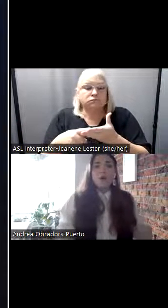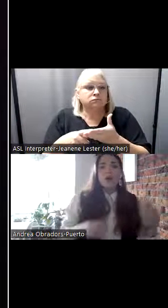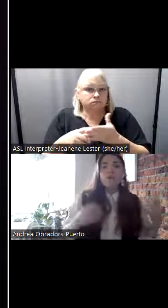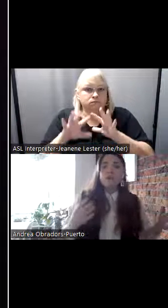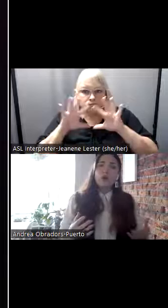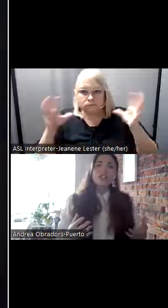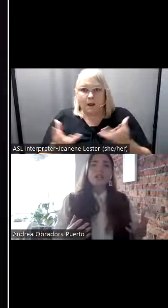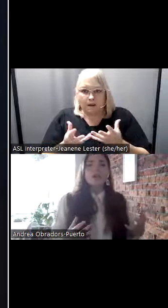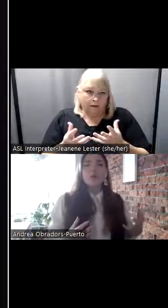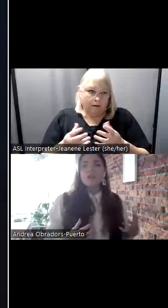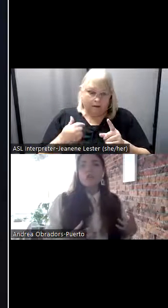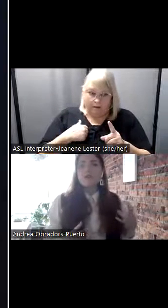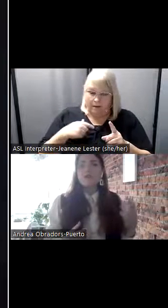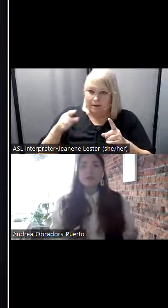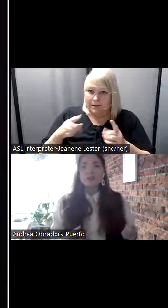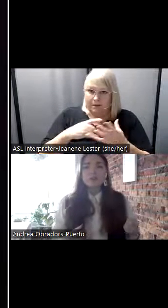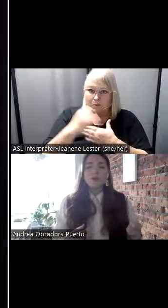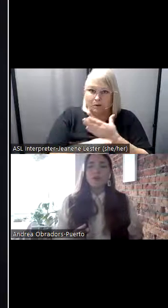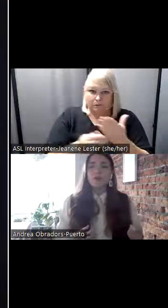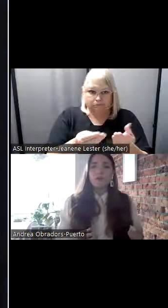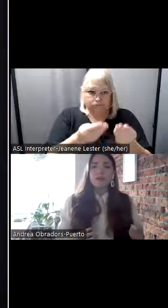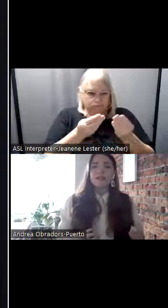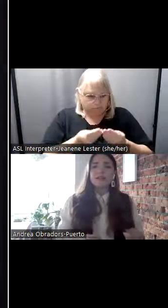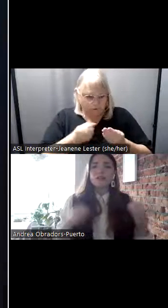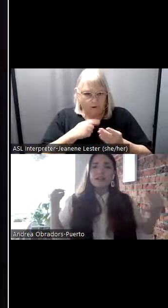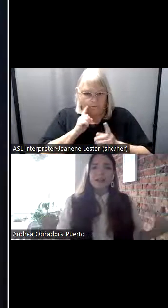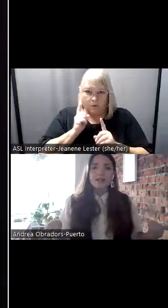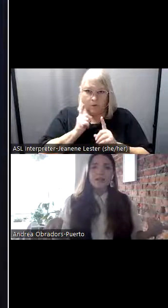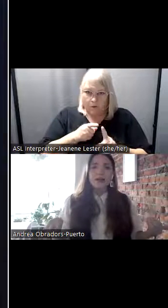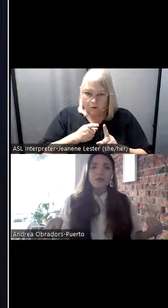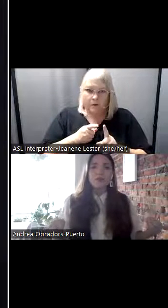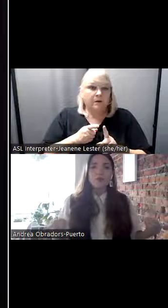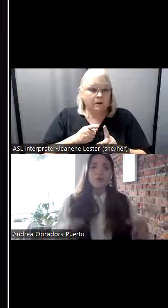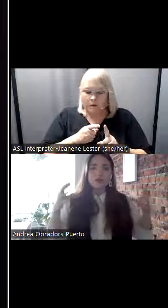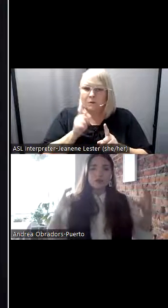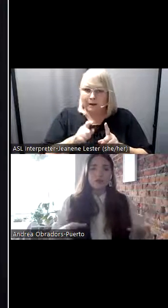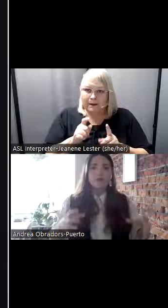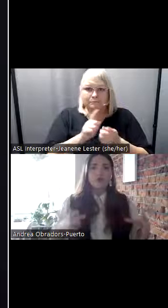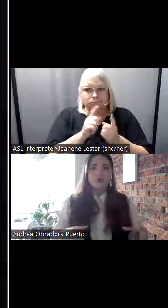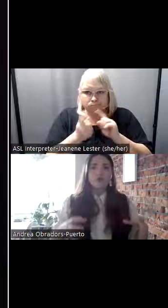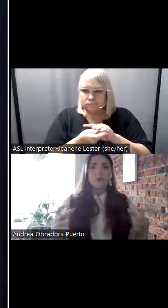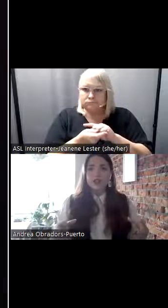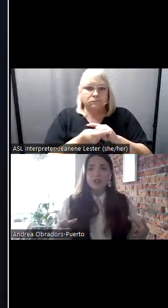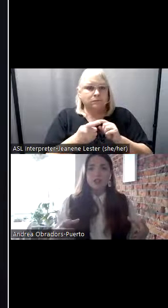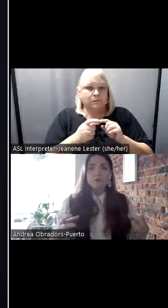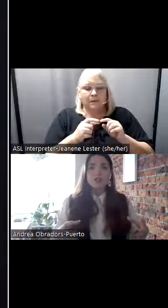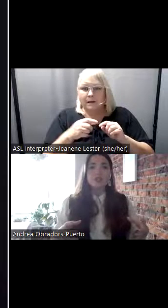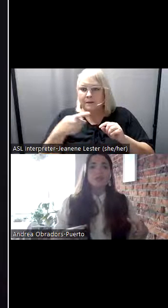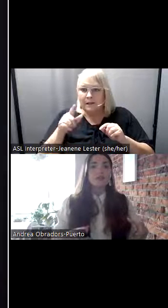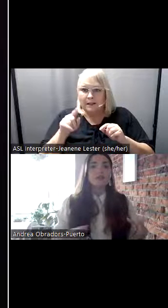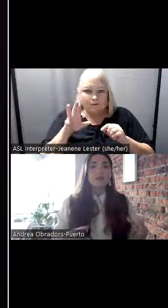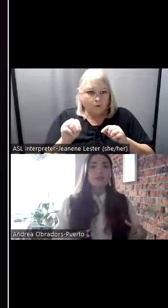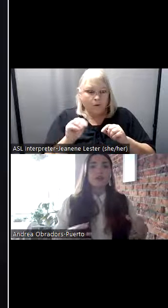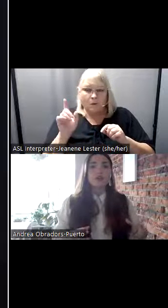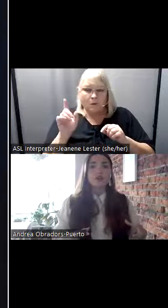So even the project came to us with a very specific goal of basically redesigning the platform where our staff reports or manages the submission